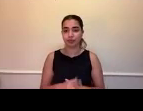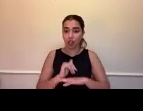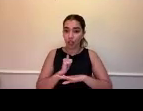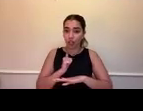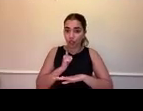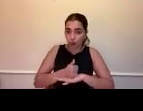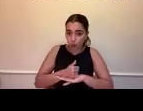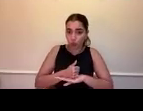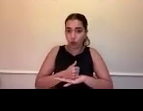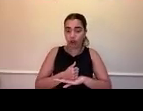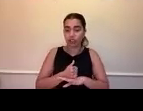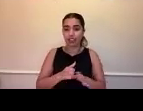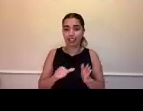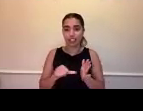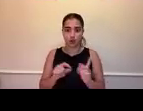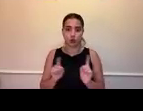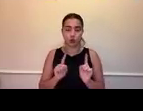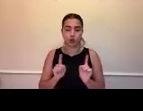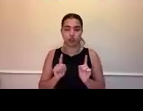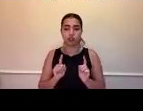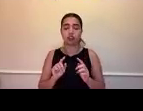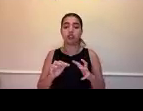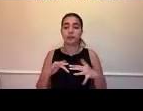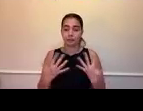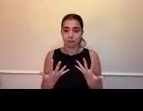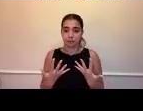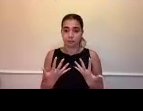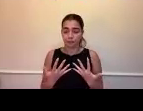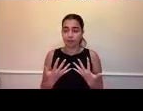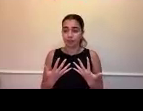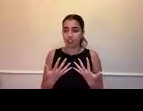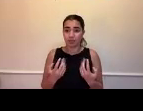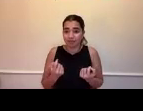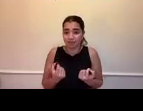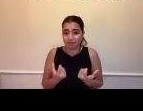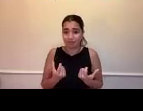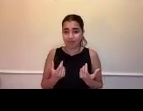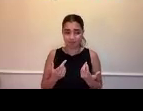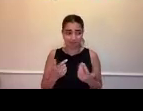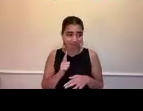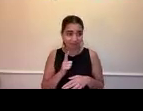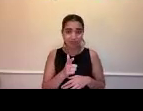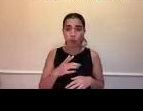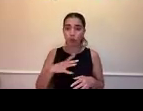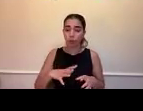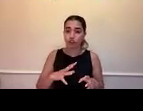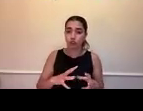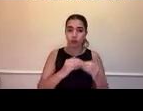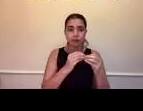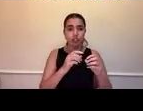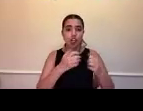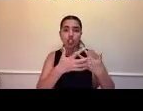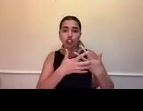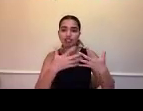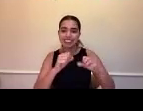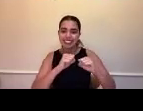issue is, we're falling far short and the donut we want to be in that green space.